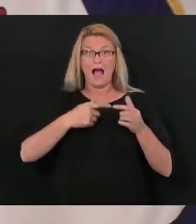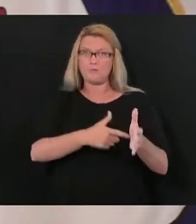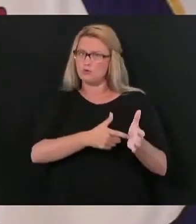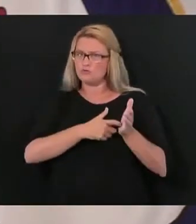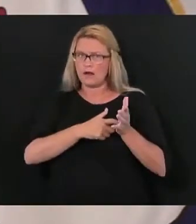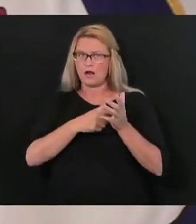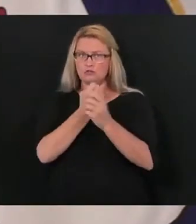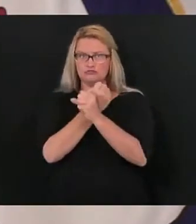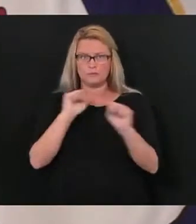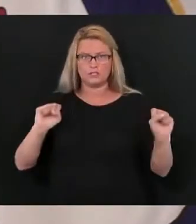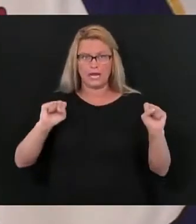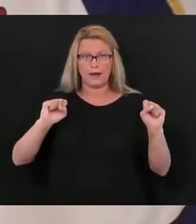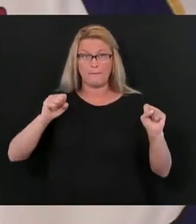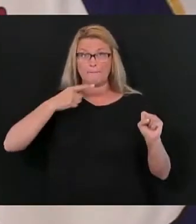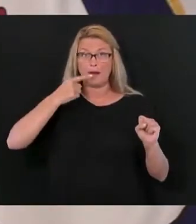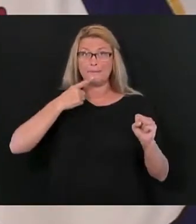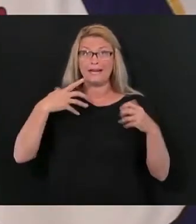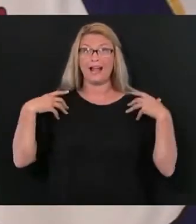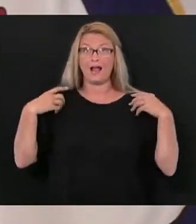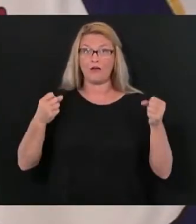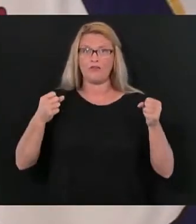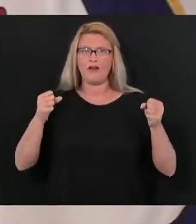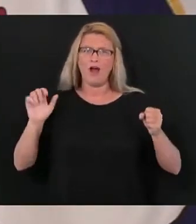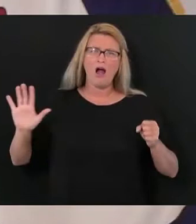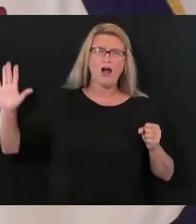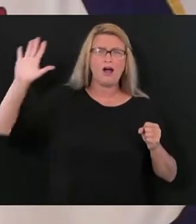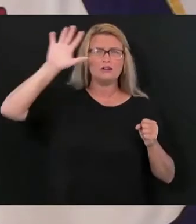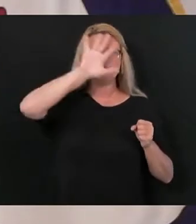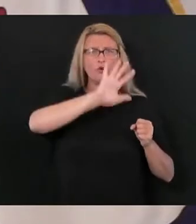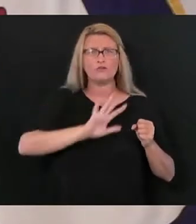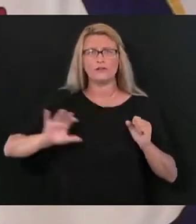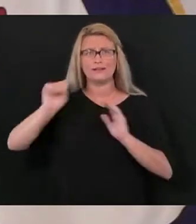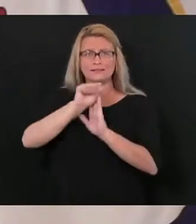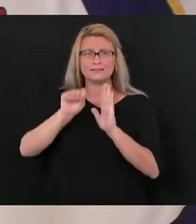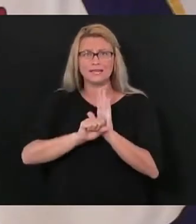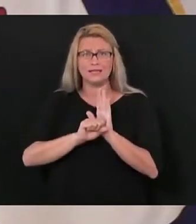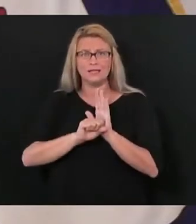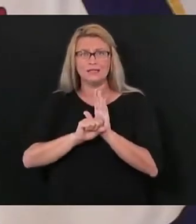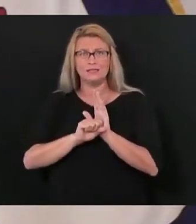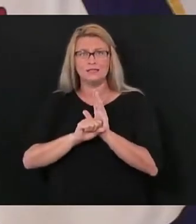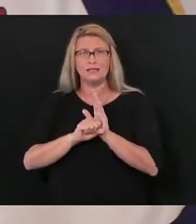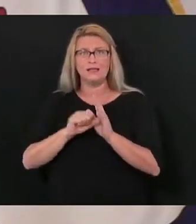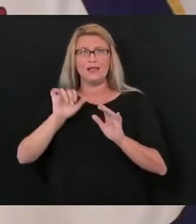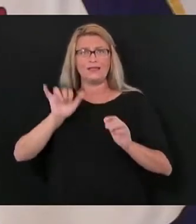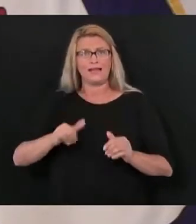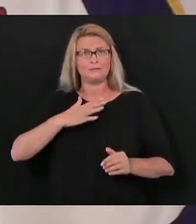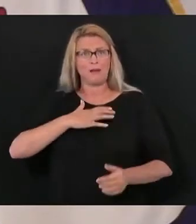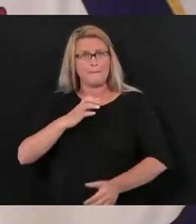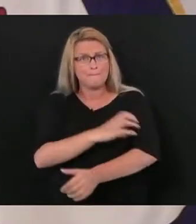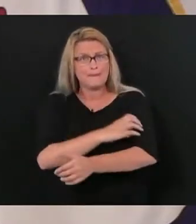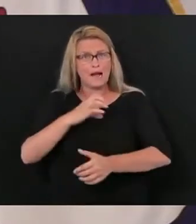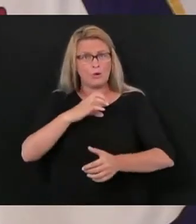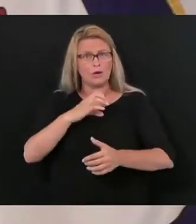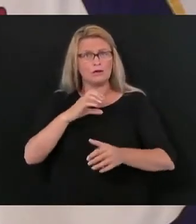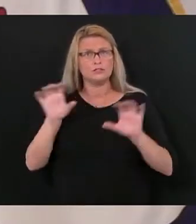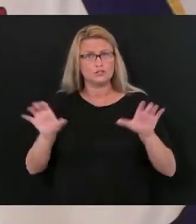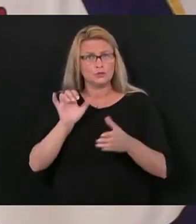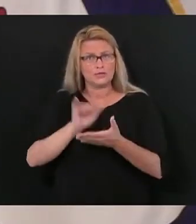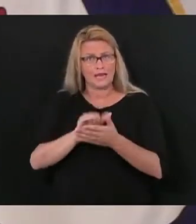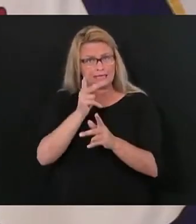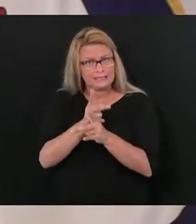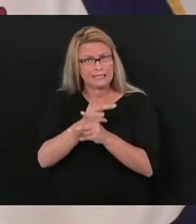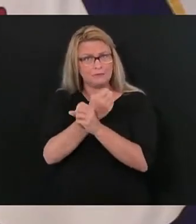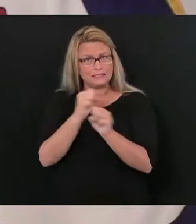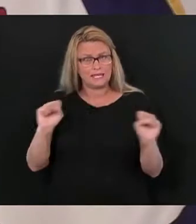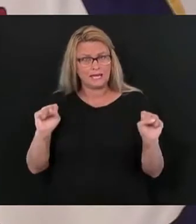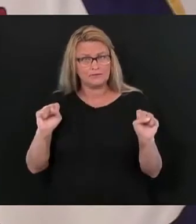health across this state. I have to do everything in my power to be able to do that. And absolutely, I am